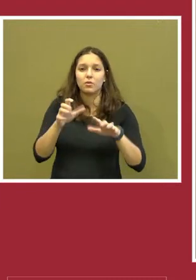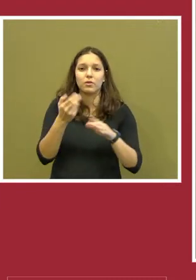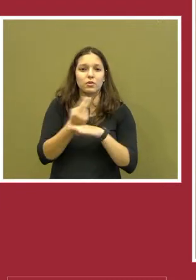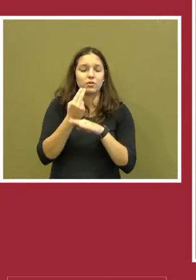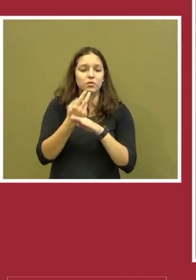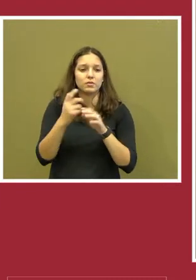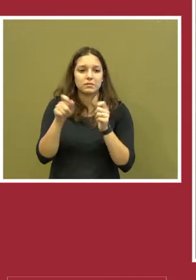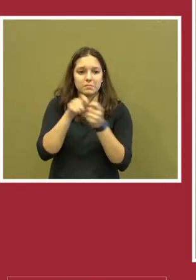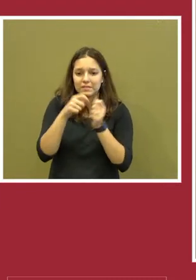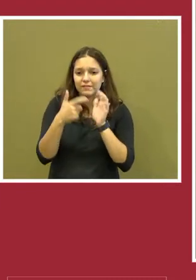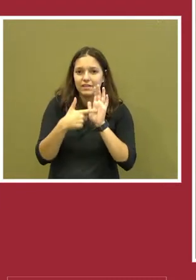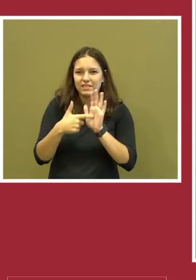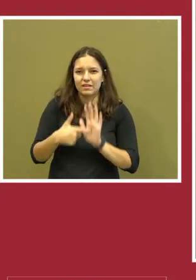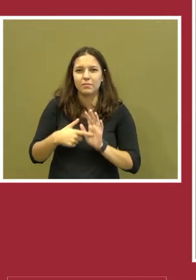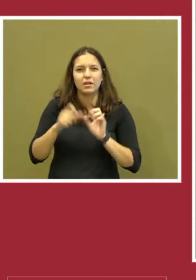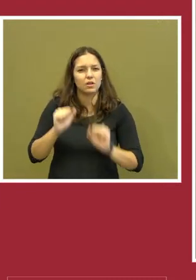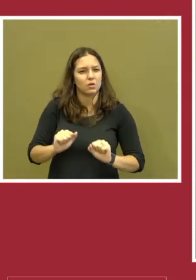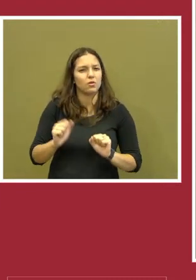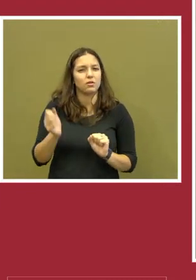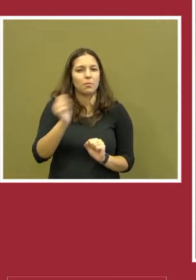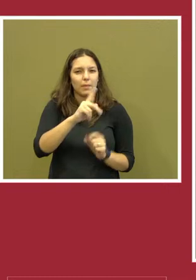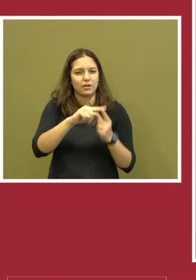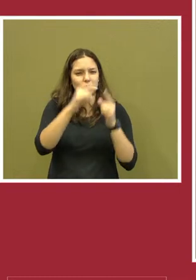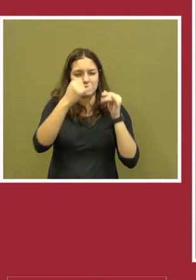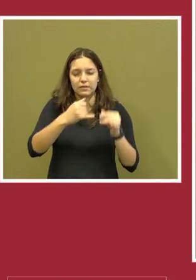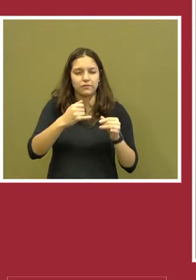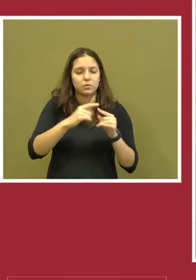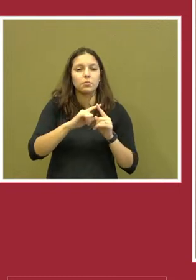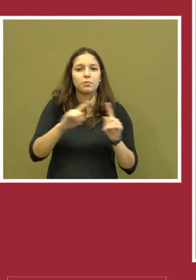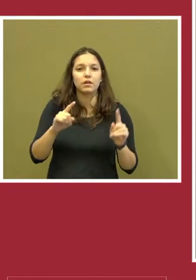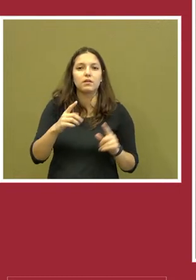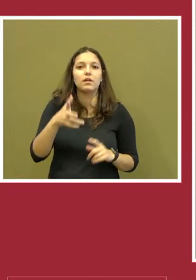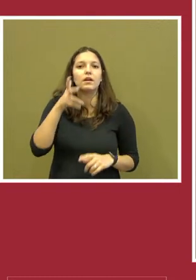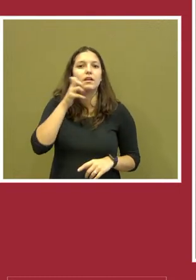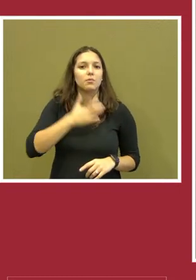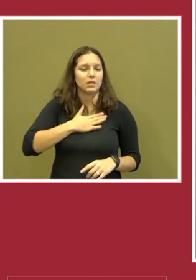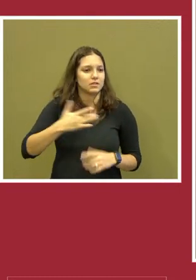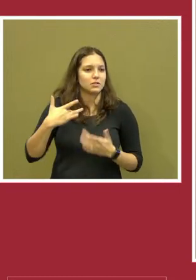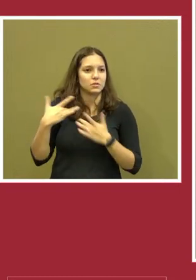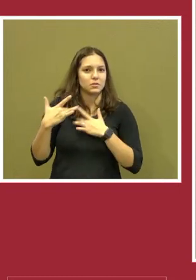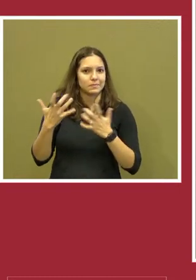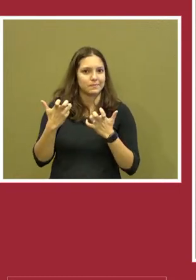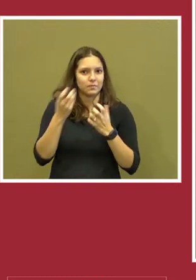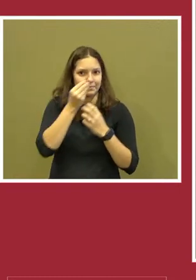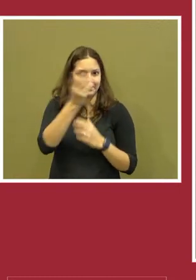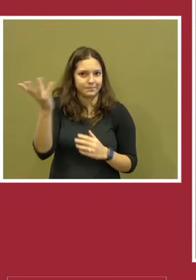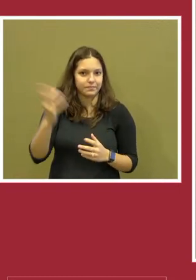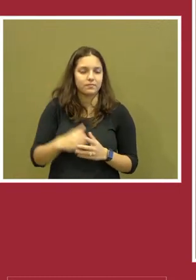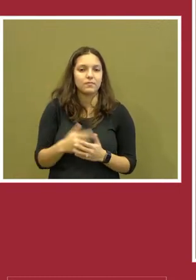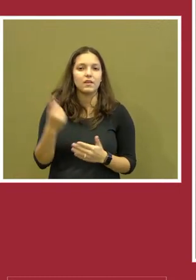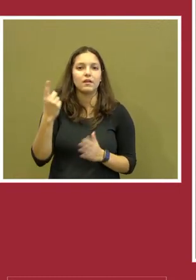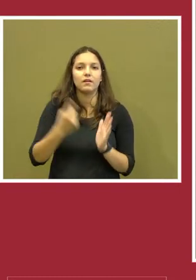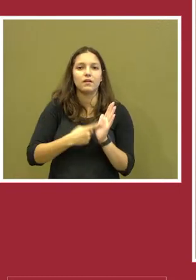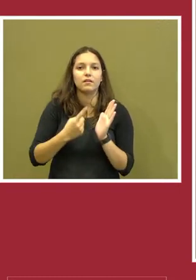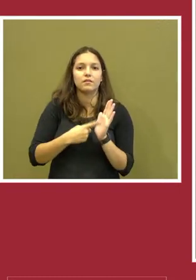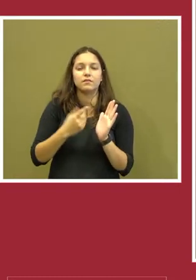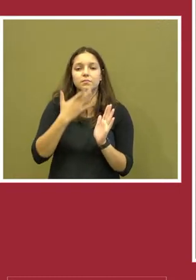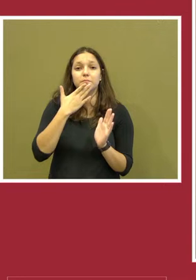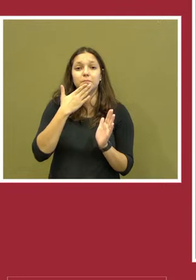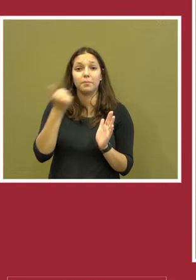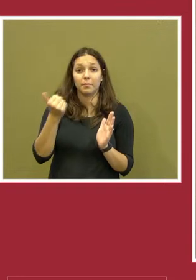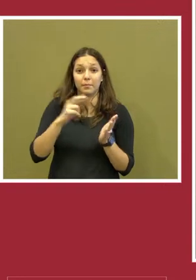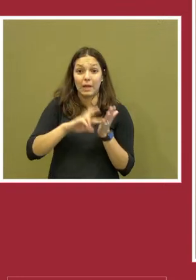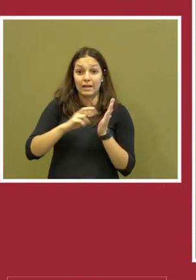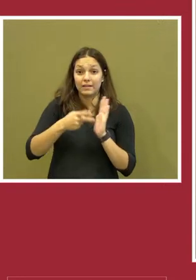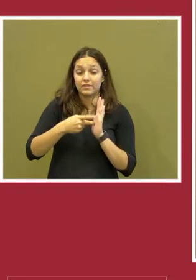specific examples because I think that could go back to an individual. I just want you to hear my concerns. I think with sometimes the best of intentions